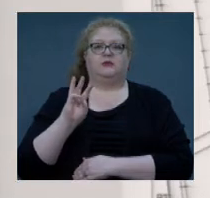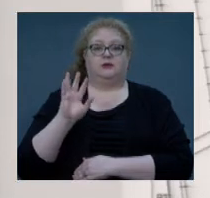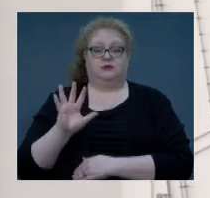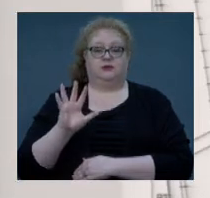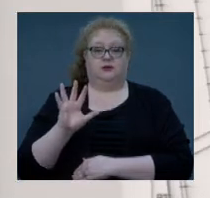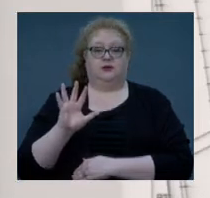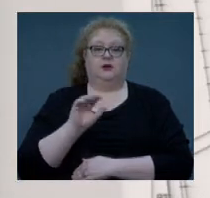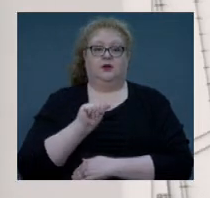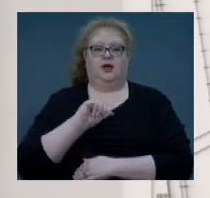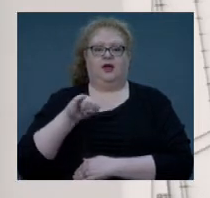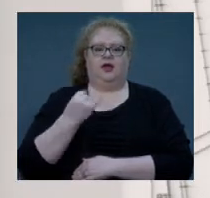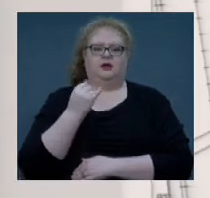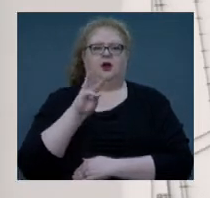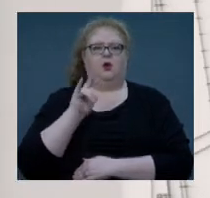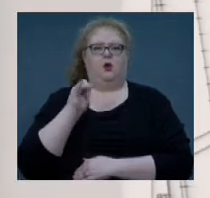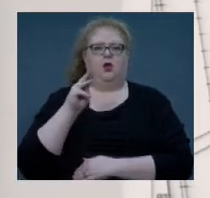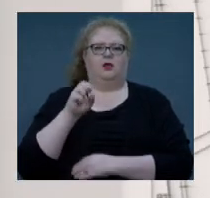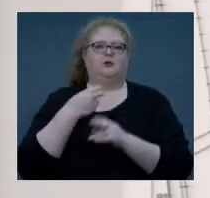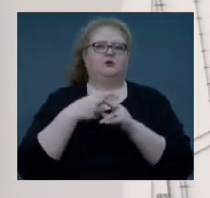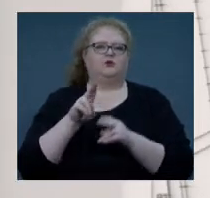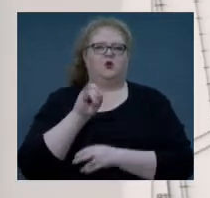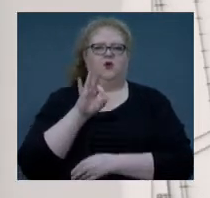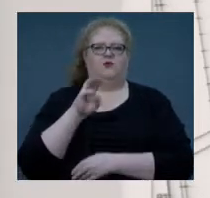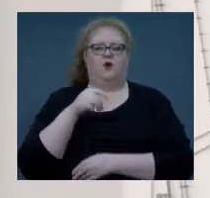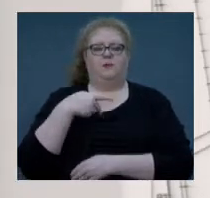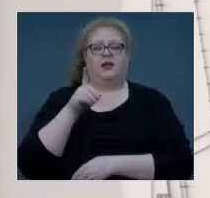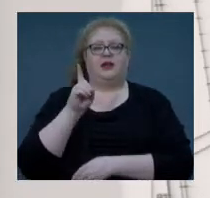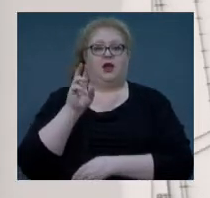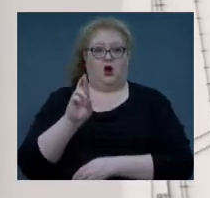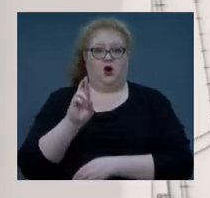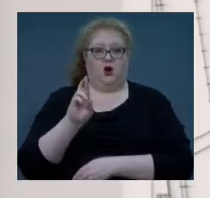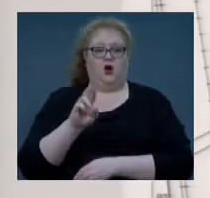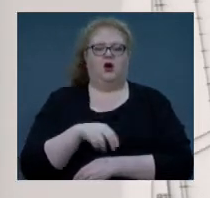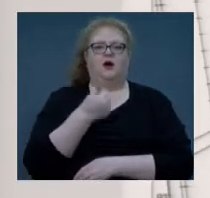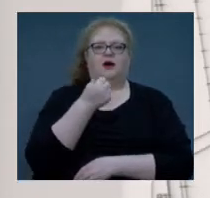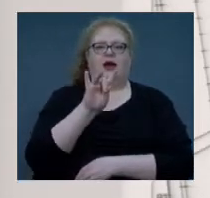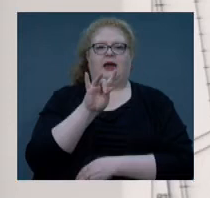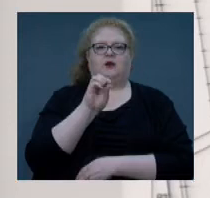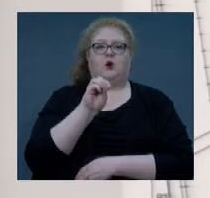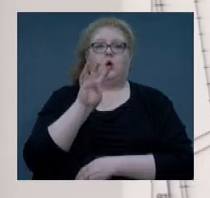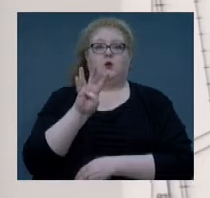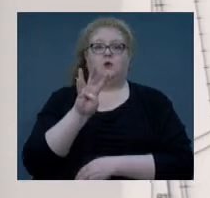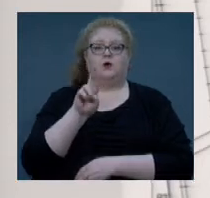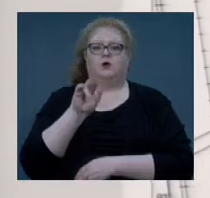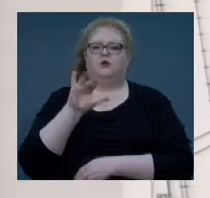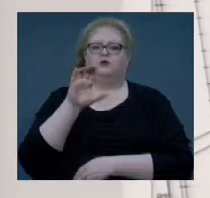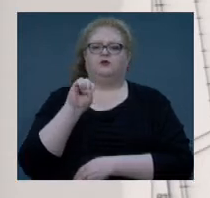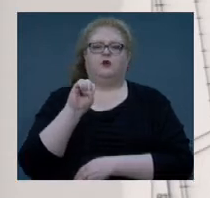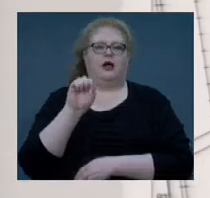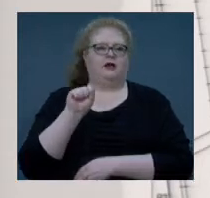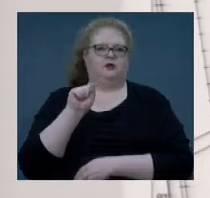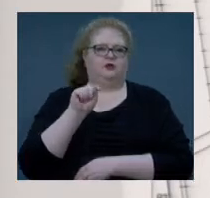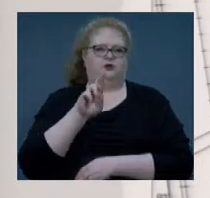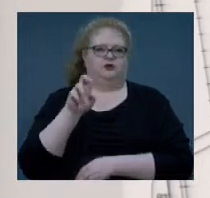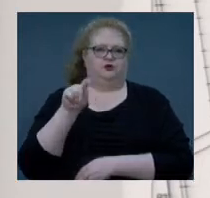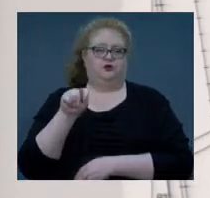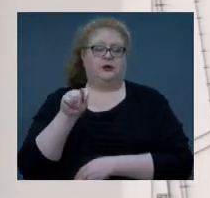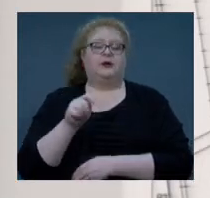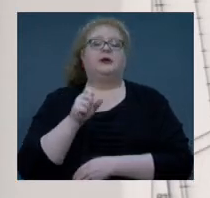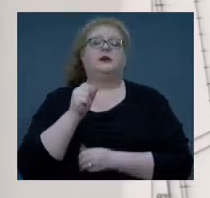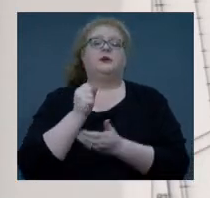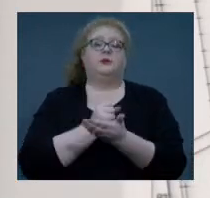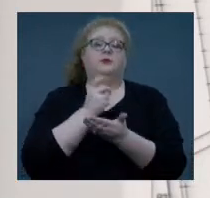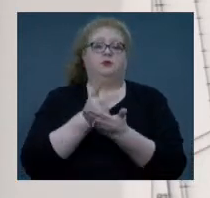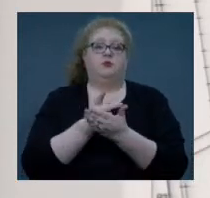Z-9465, A.J. Williams, short form PDR, located at 1804 Rice Street. Staff recommends approval